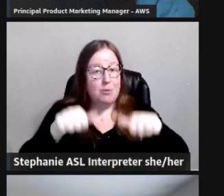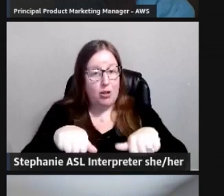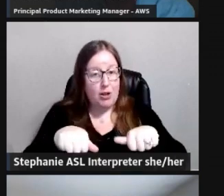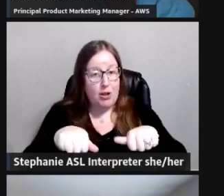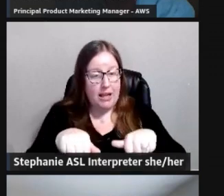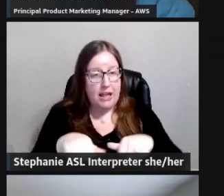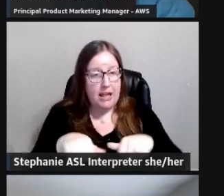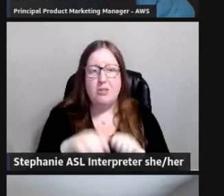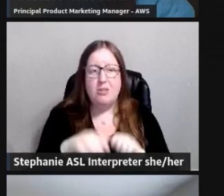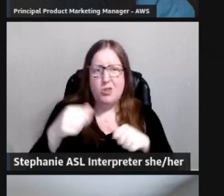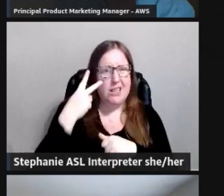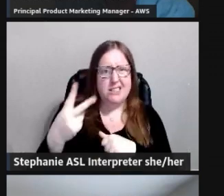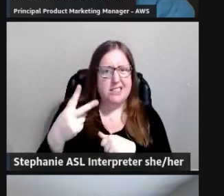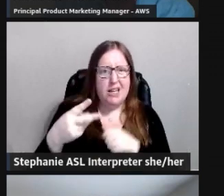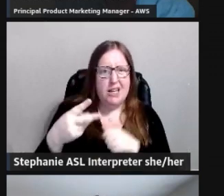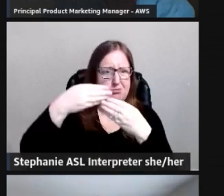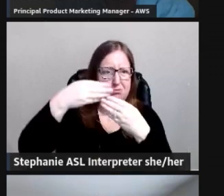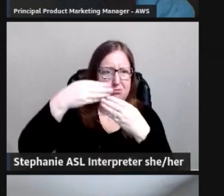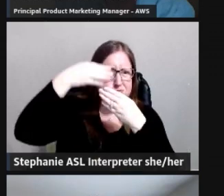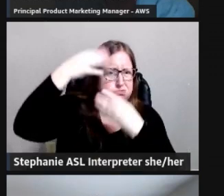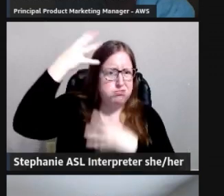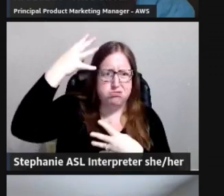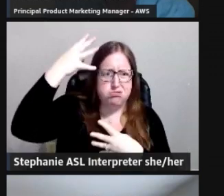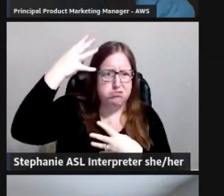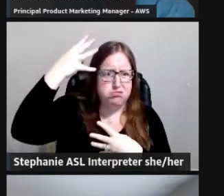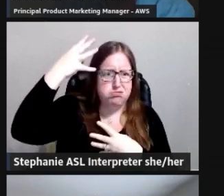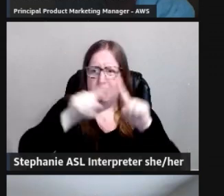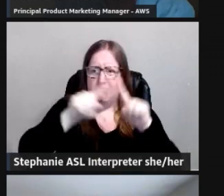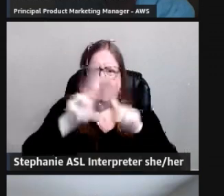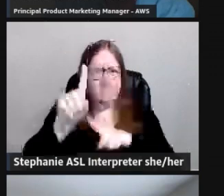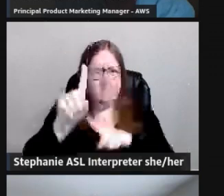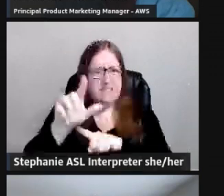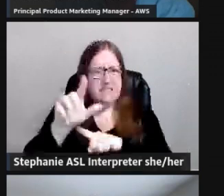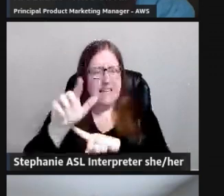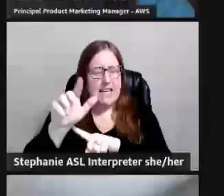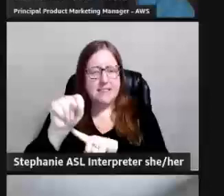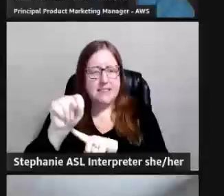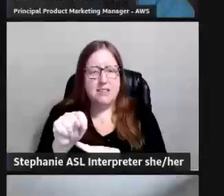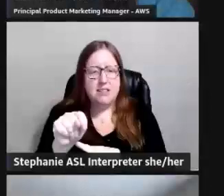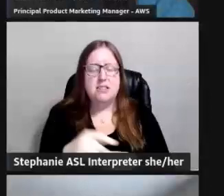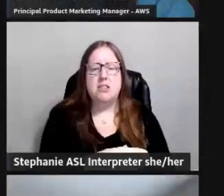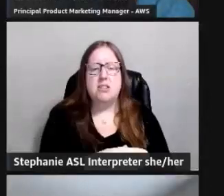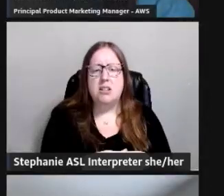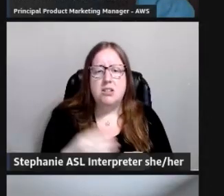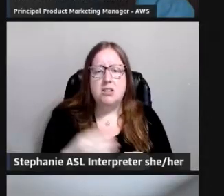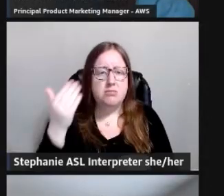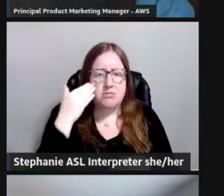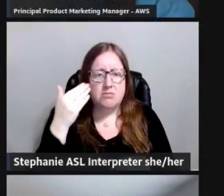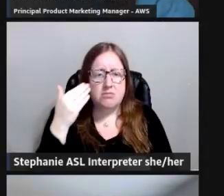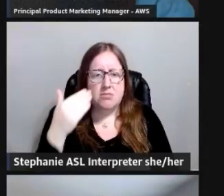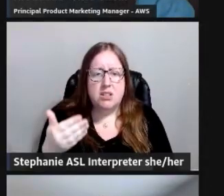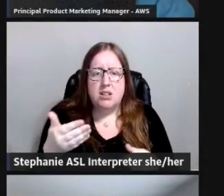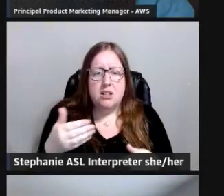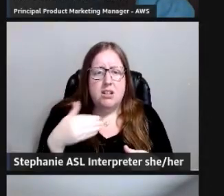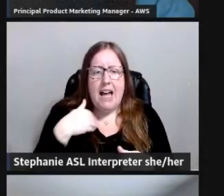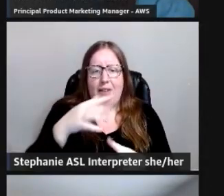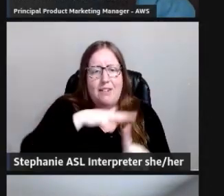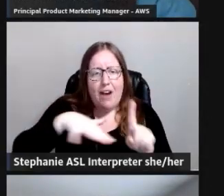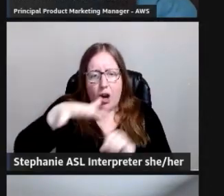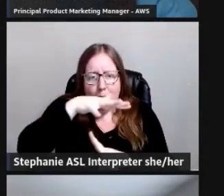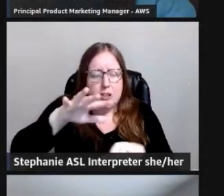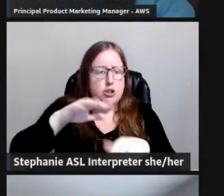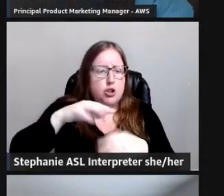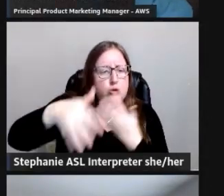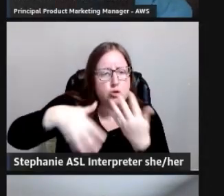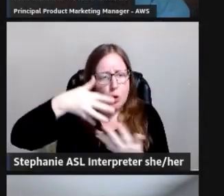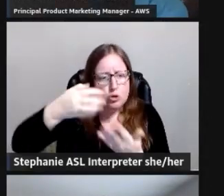just see the breadth of data sets that's available. So Jana touched on, environmental, social,